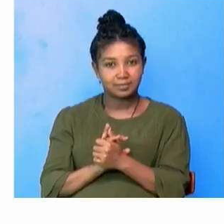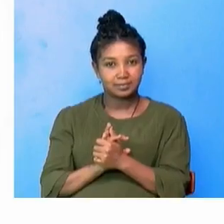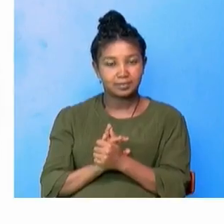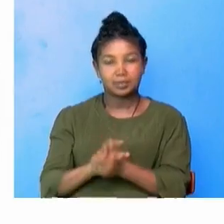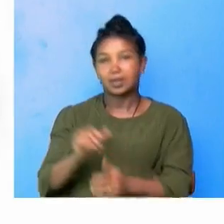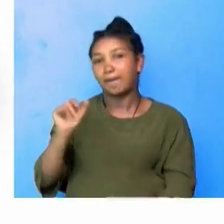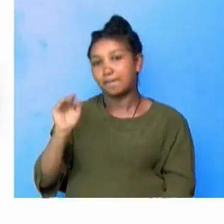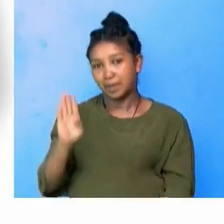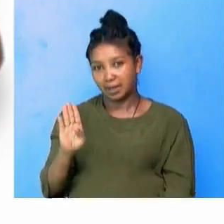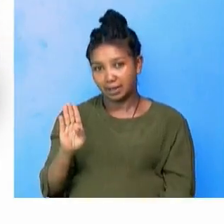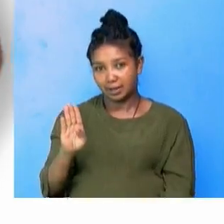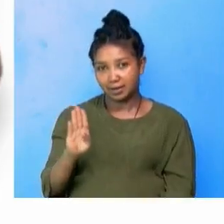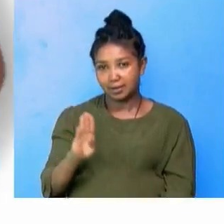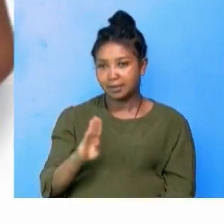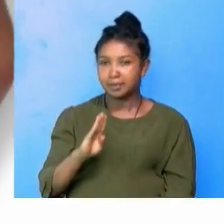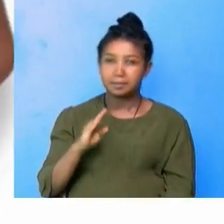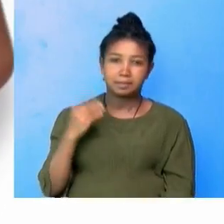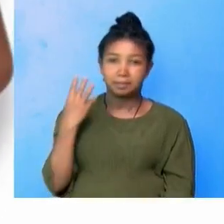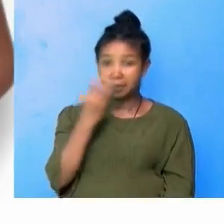B, pretty.